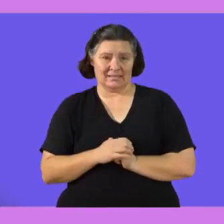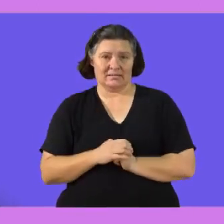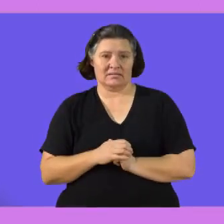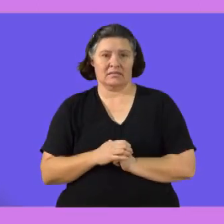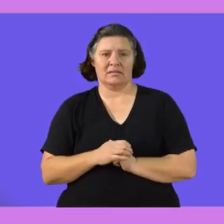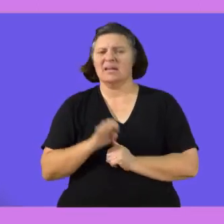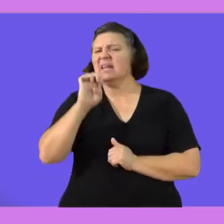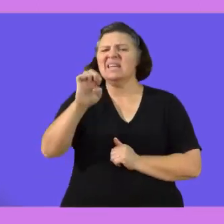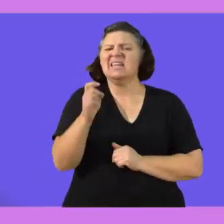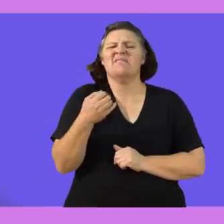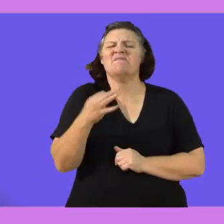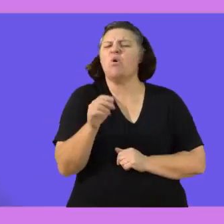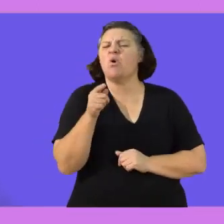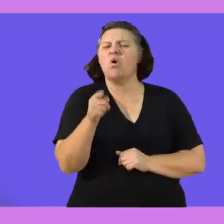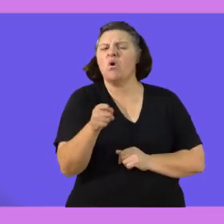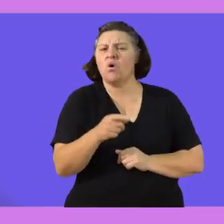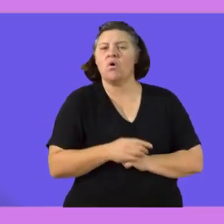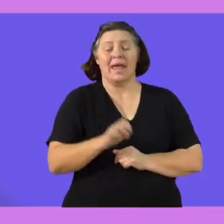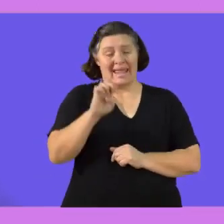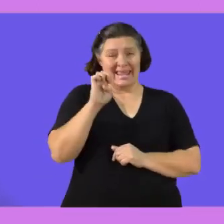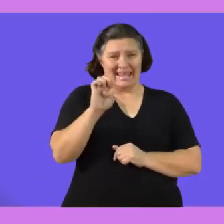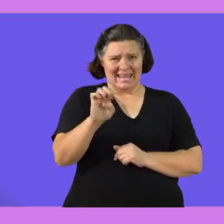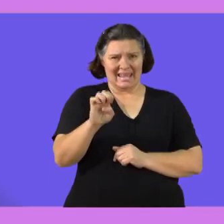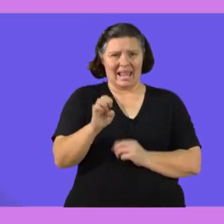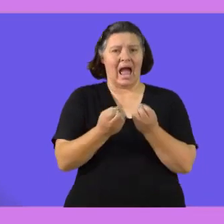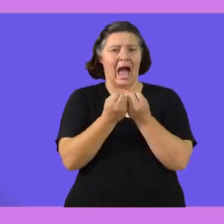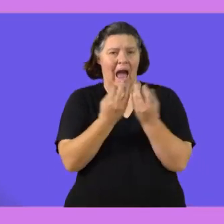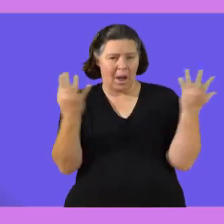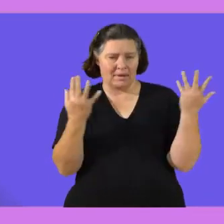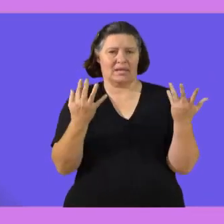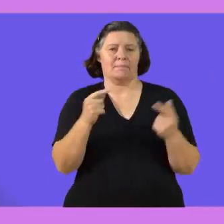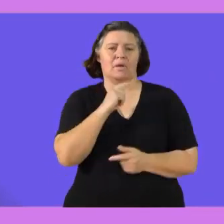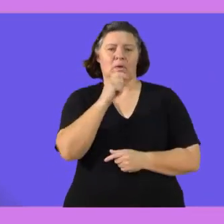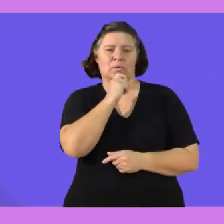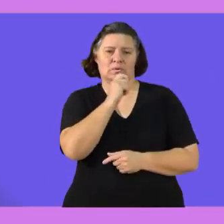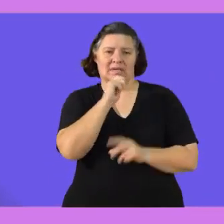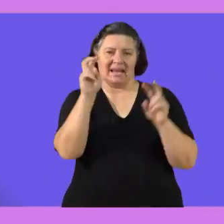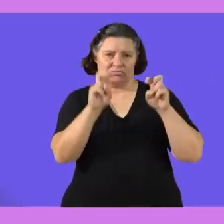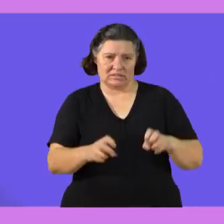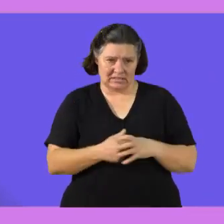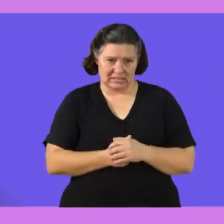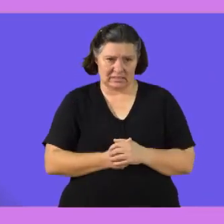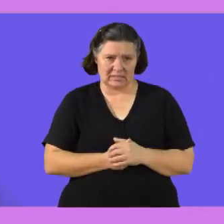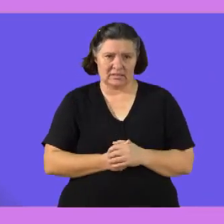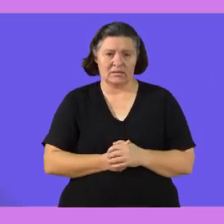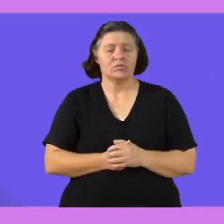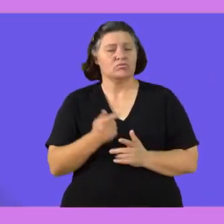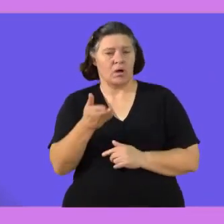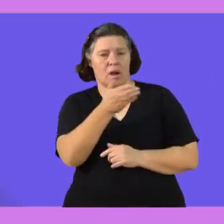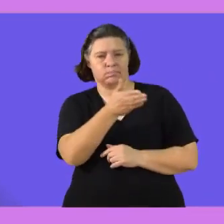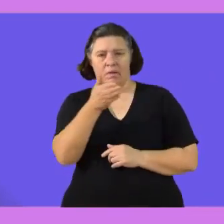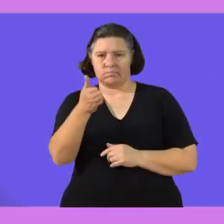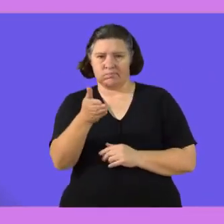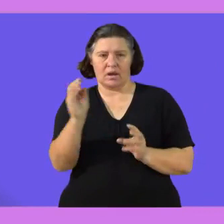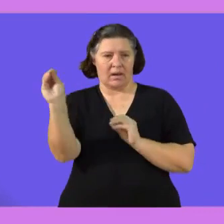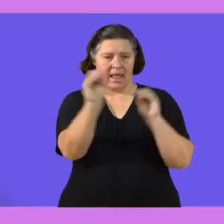multiplied by E. And what does E represent? E is the number of kilowatt hours of electricity. So now, formula is there,